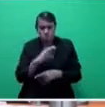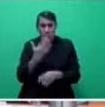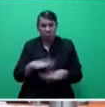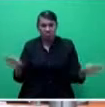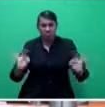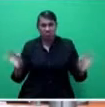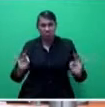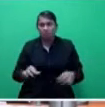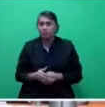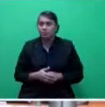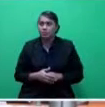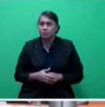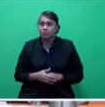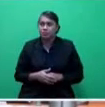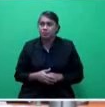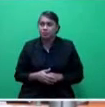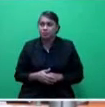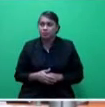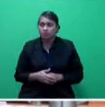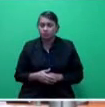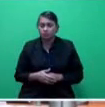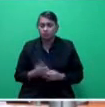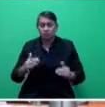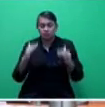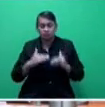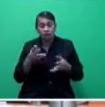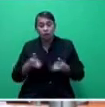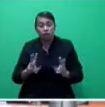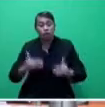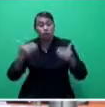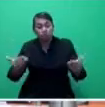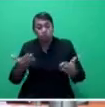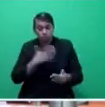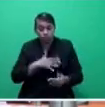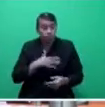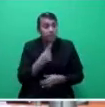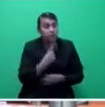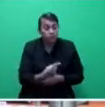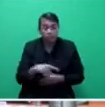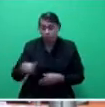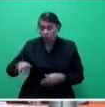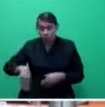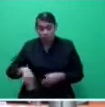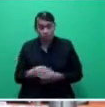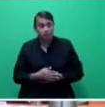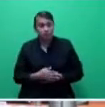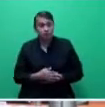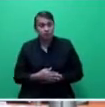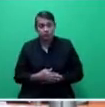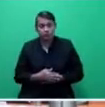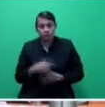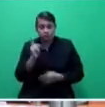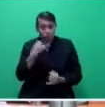and going forward, as I wanted to say to the members, in the worst case scenario, assuming